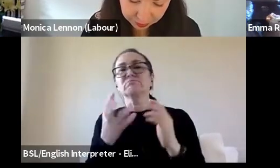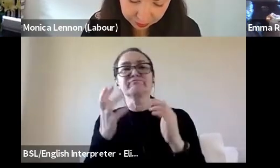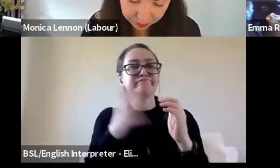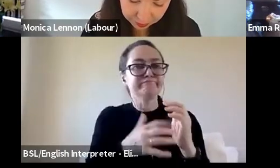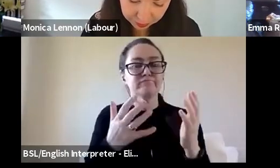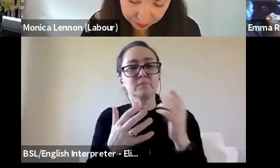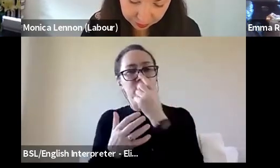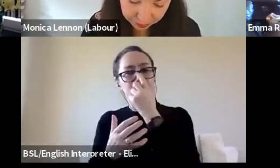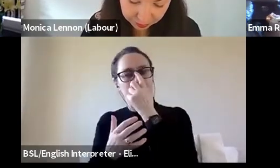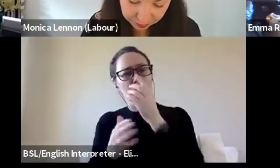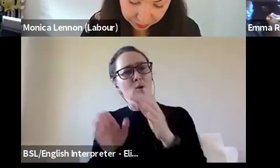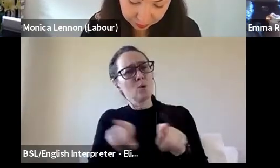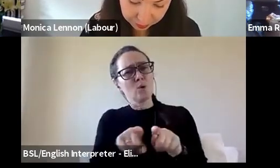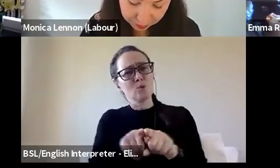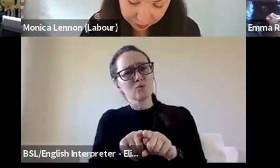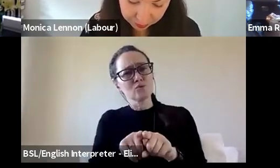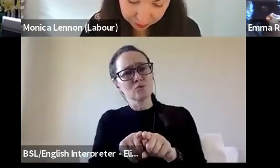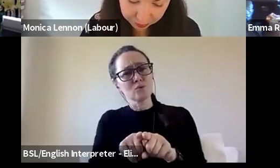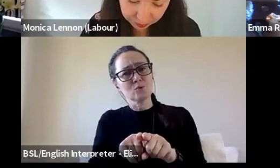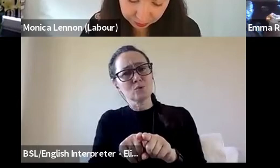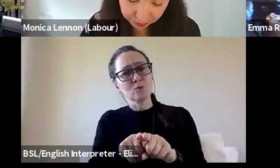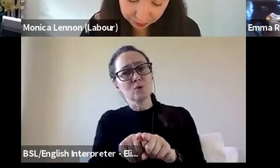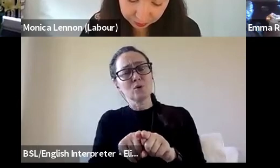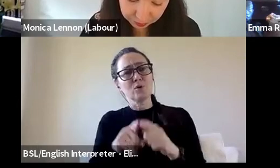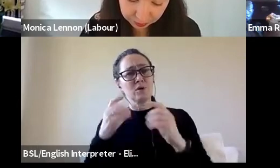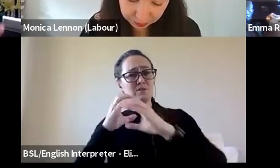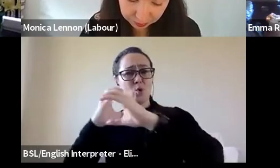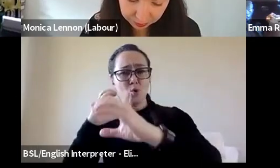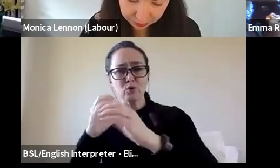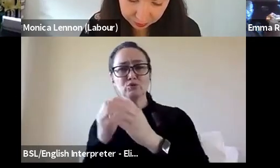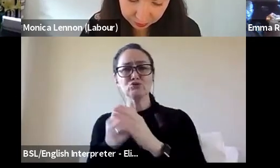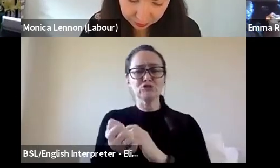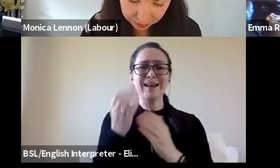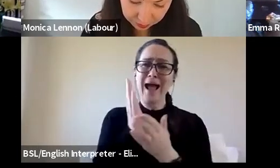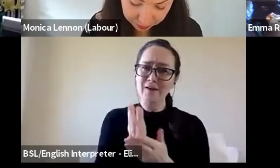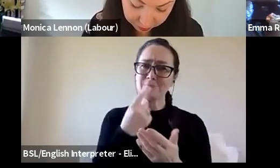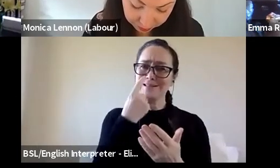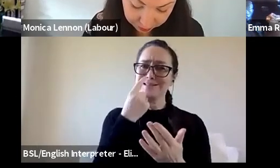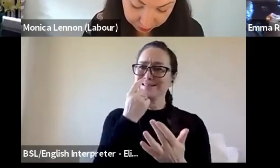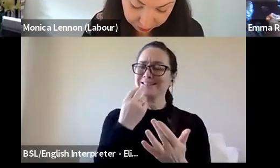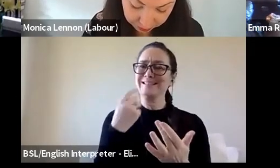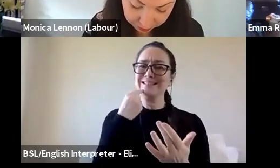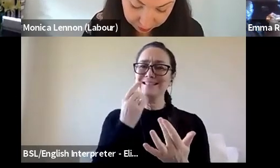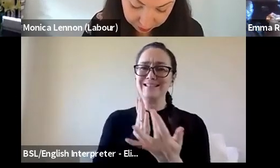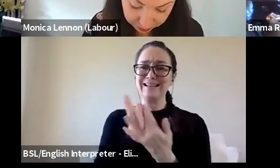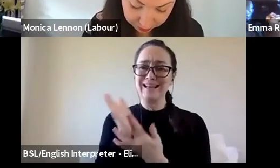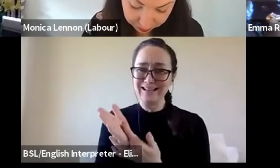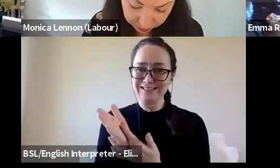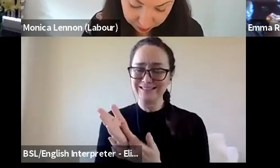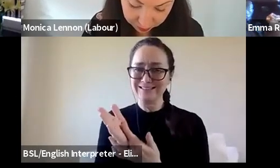service providers, just to make sure that travelling by public transport is a viable option for disabled people. This is a hot topic.